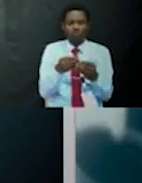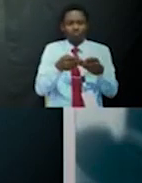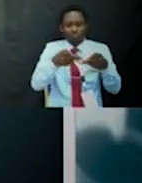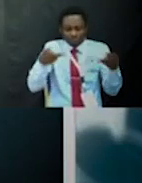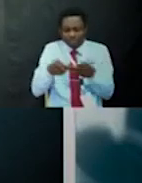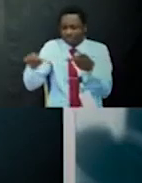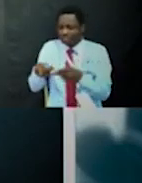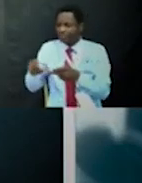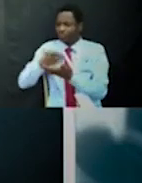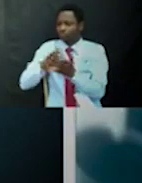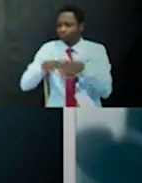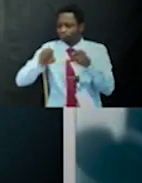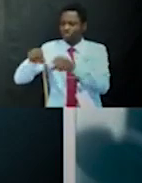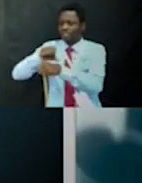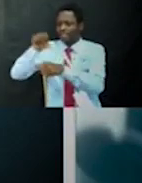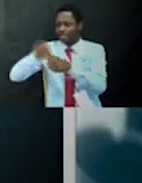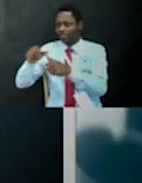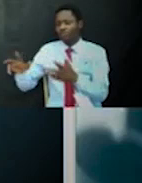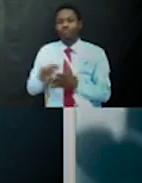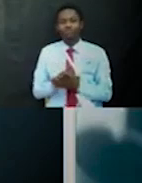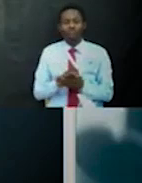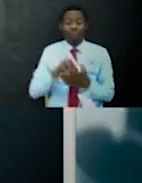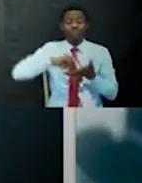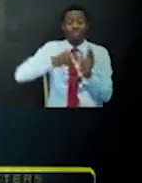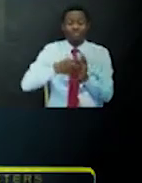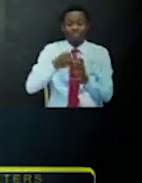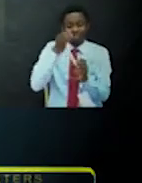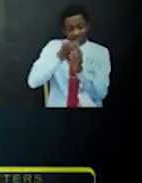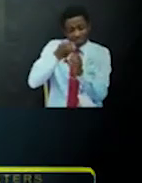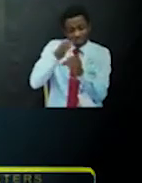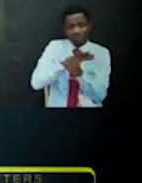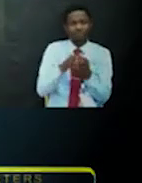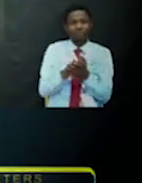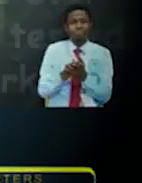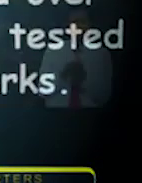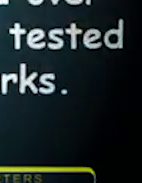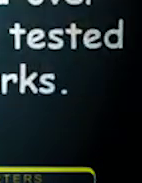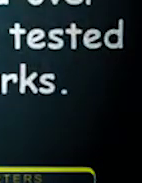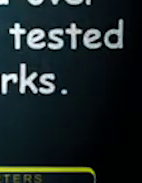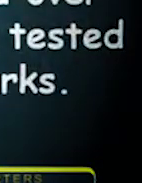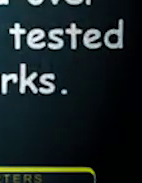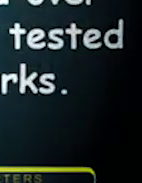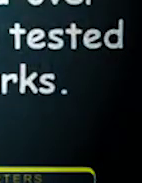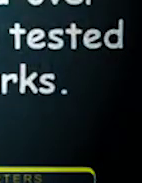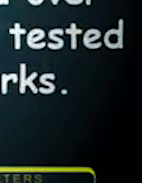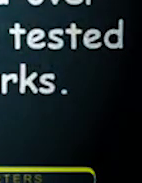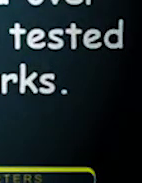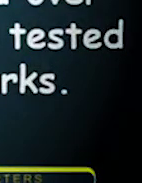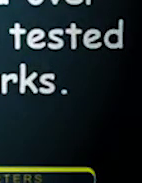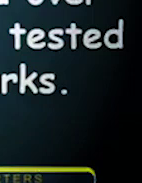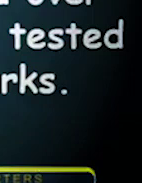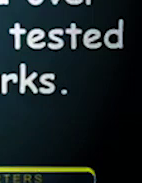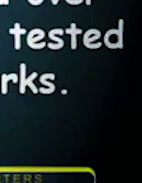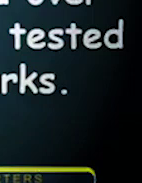Reposition is to carefully, shall we read this one together? Ready, go.